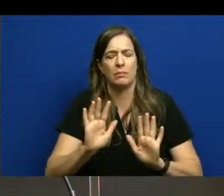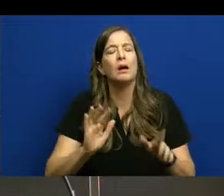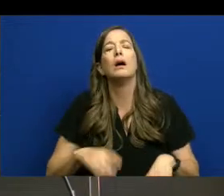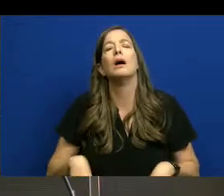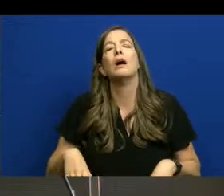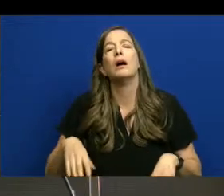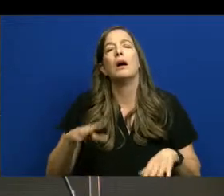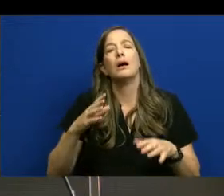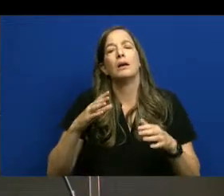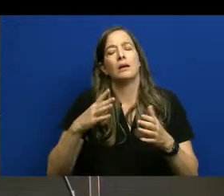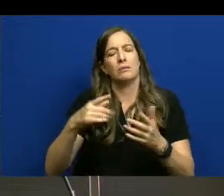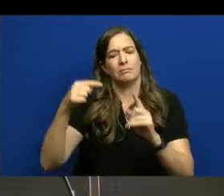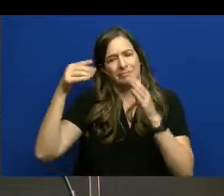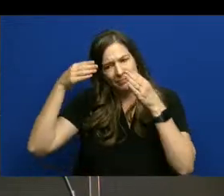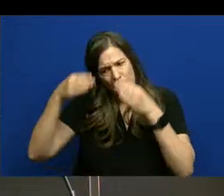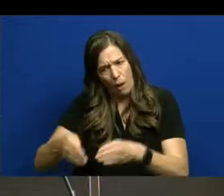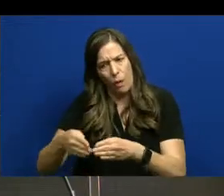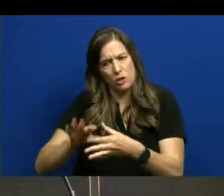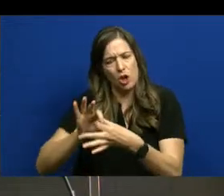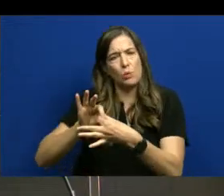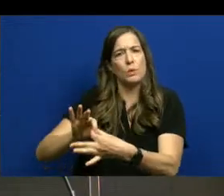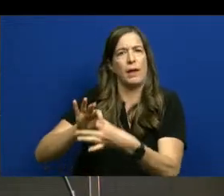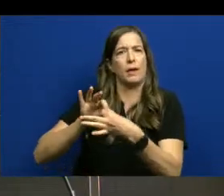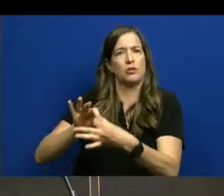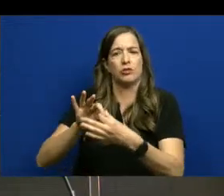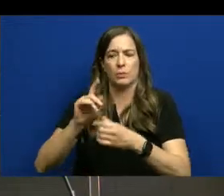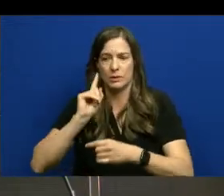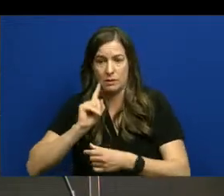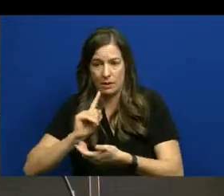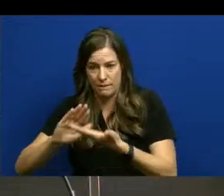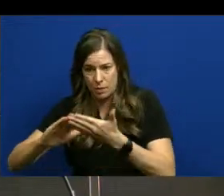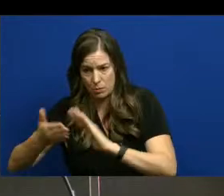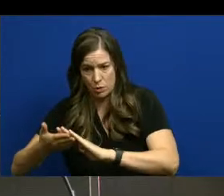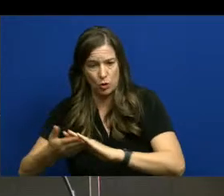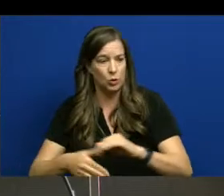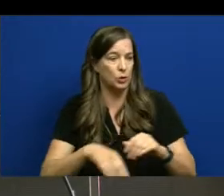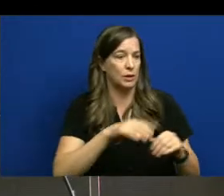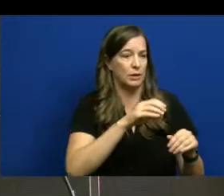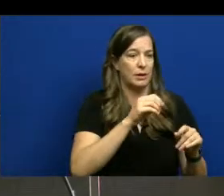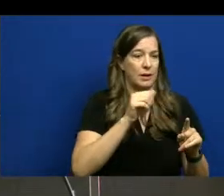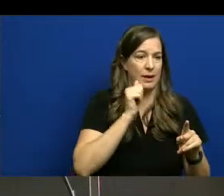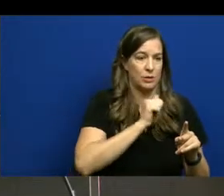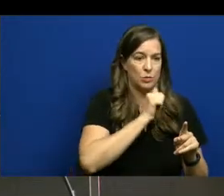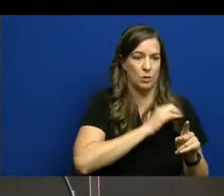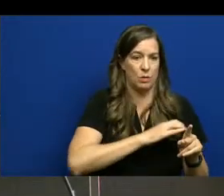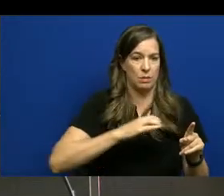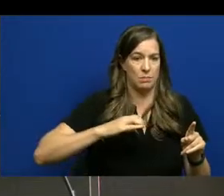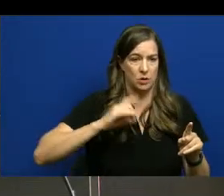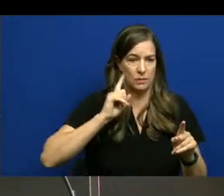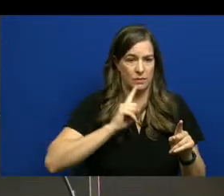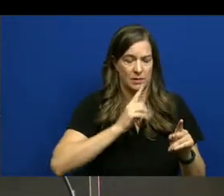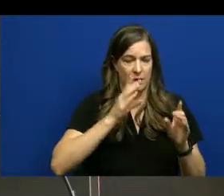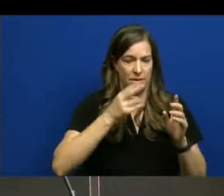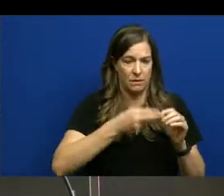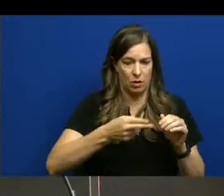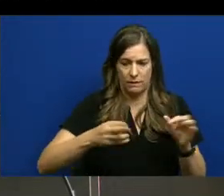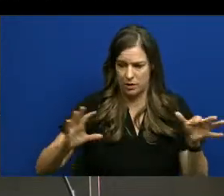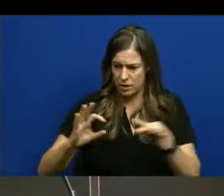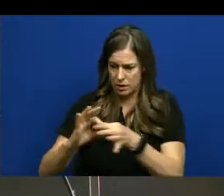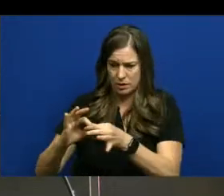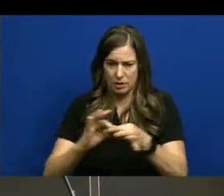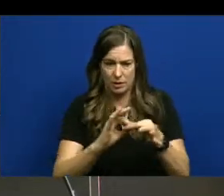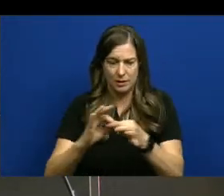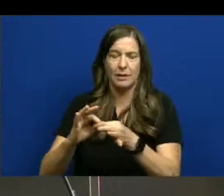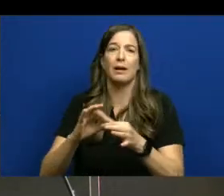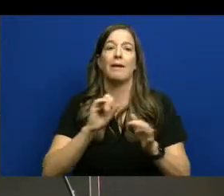the commission and the community, the deaf, deafblind, and hard of hearing communities, is not going to be great. It's time for us to move forward,